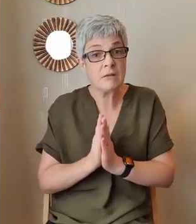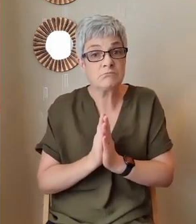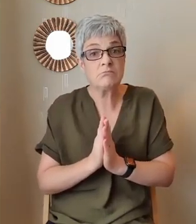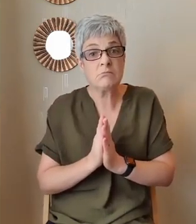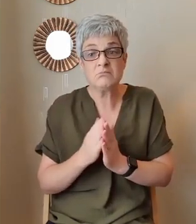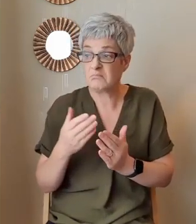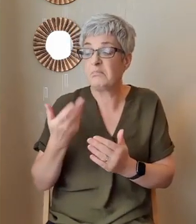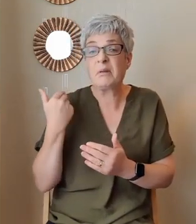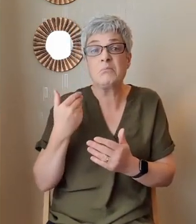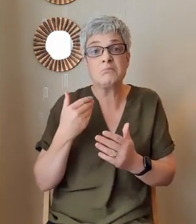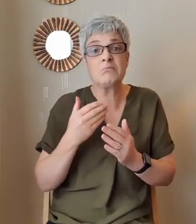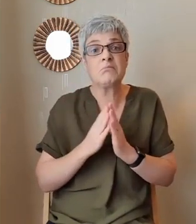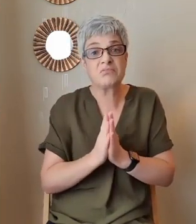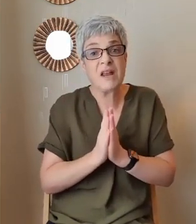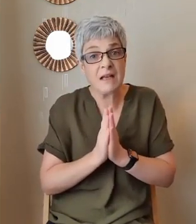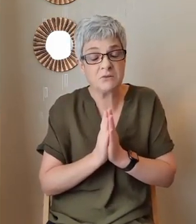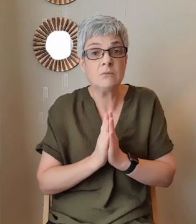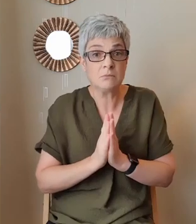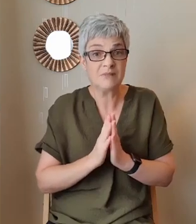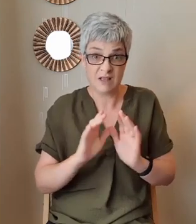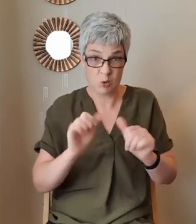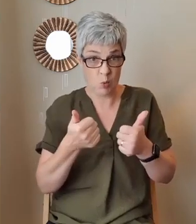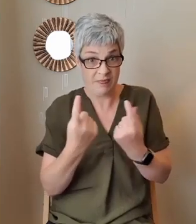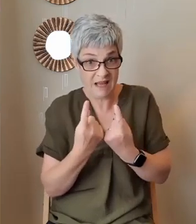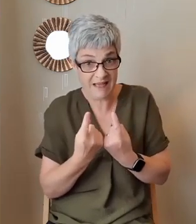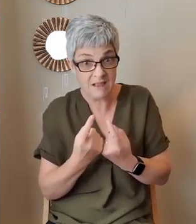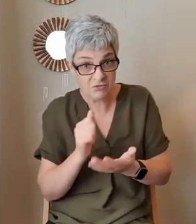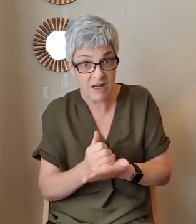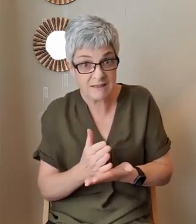praying. Hey, that's a good thing, isn't it?